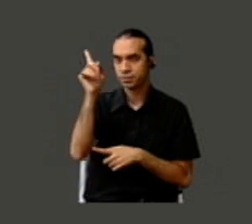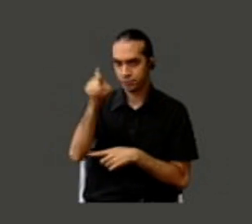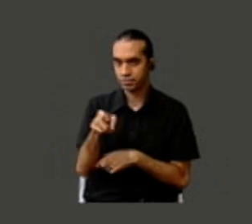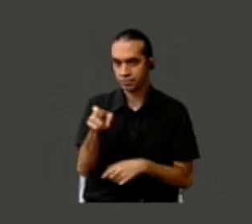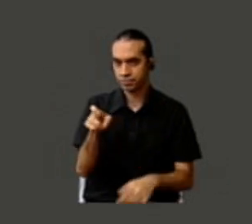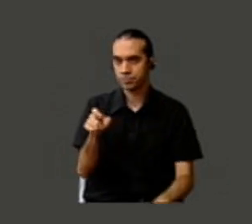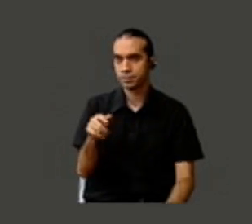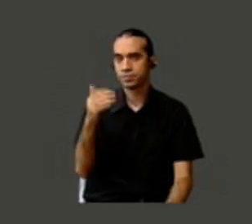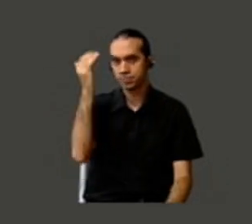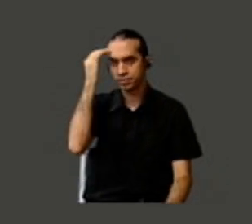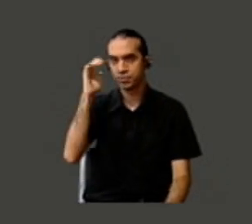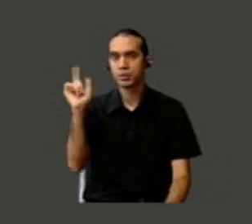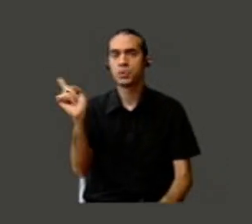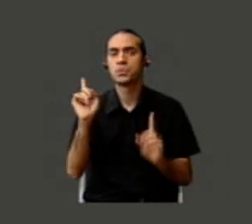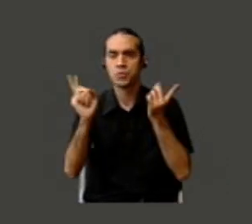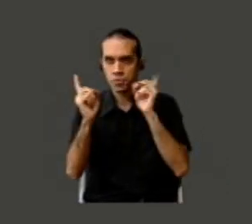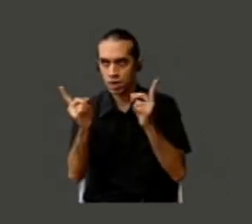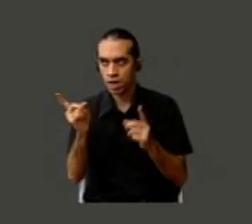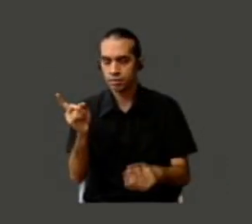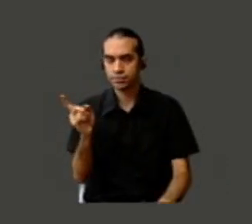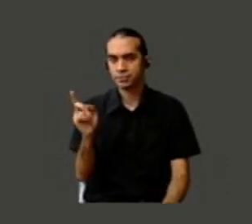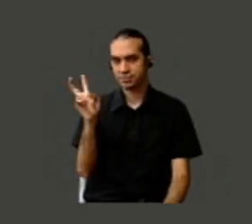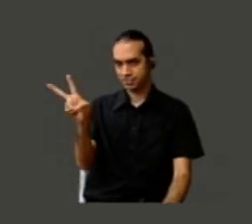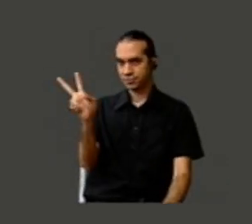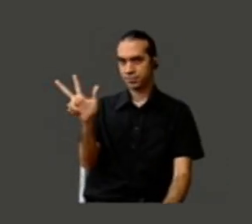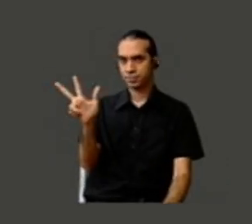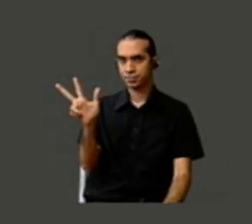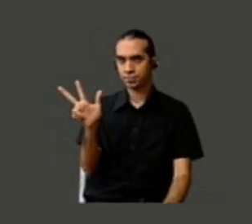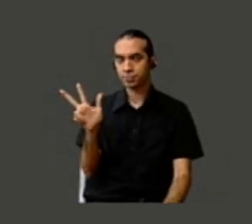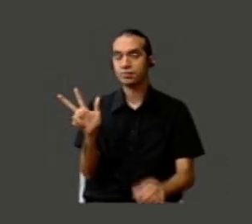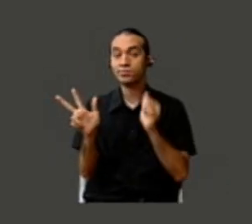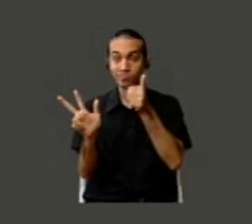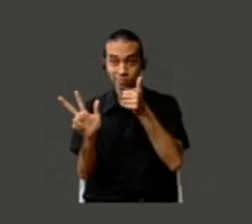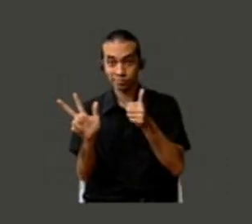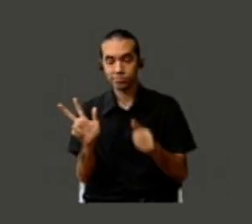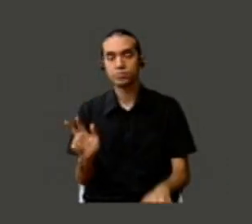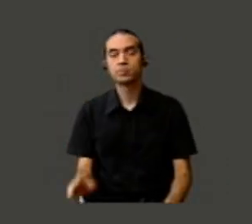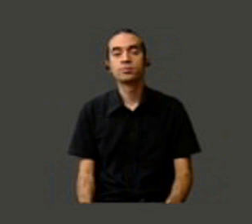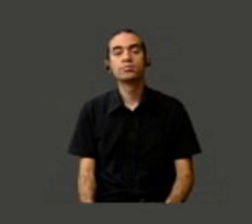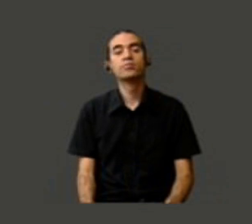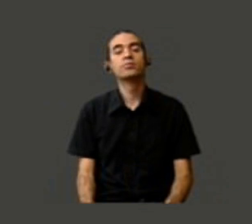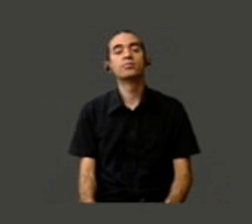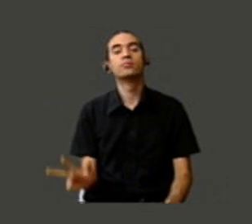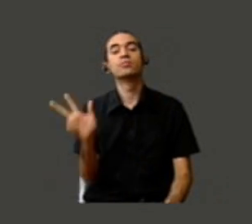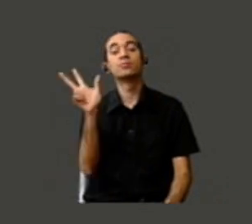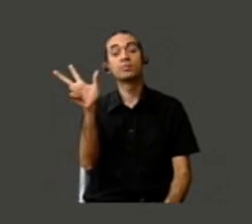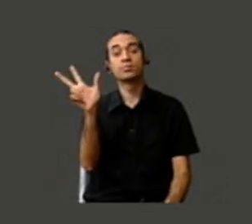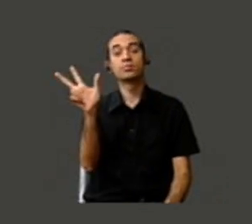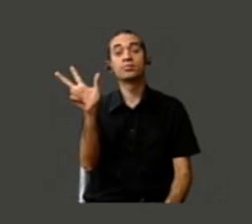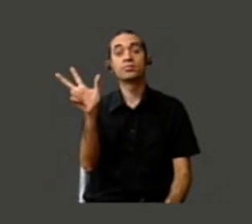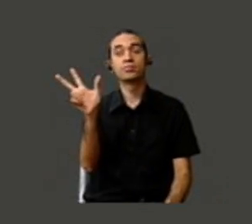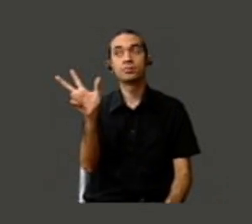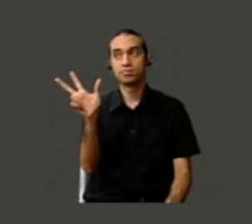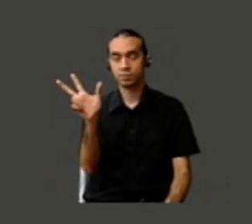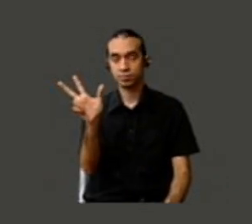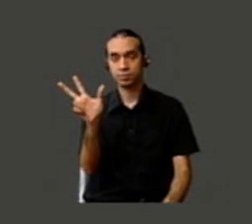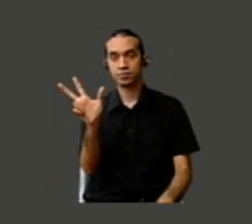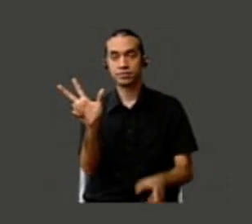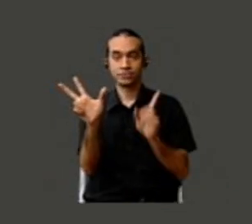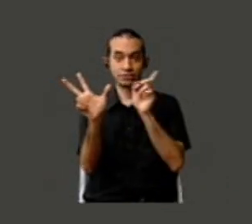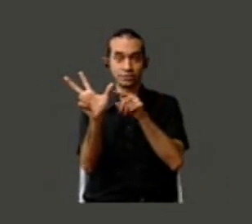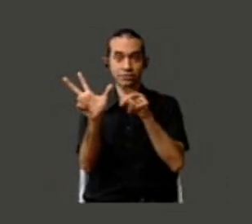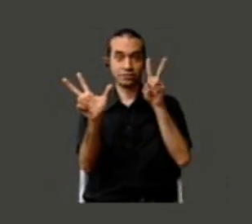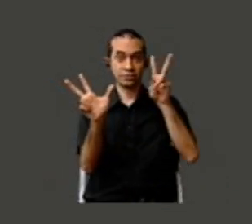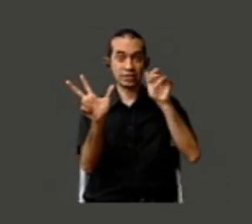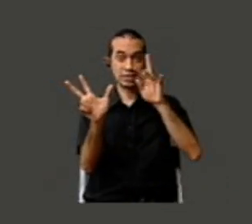adivinar cuál inicia con la letra V. Ready? Here we go. The first one is vaccine. I